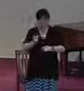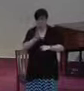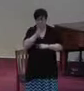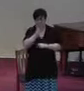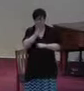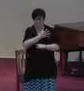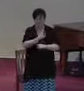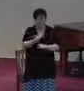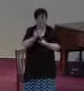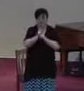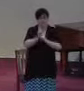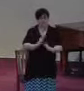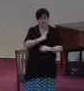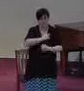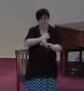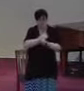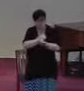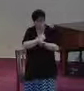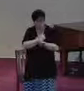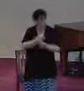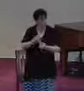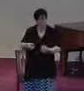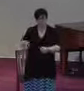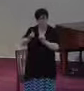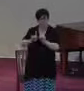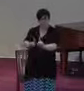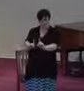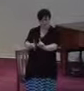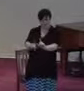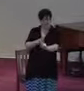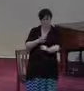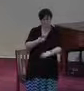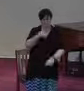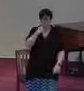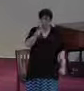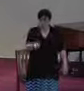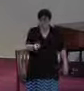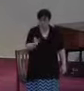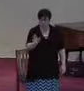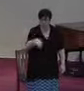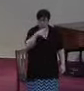standing nearby, he said to her, Woman, here is your son.